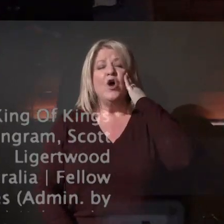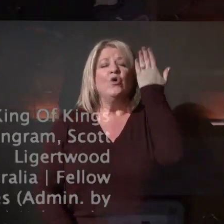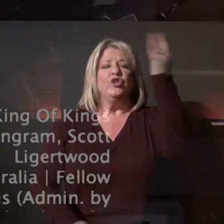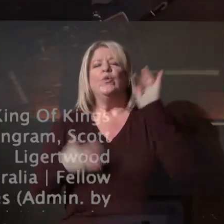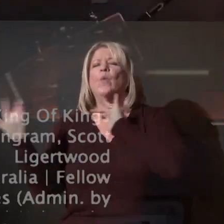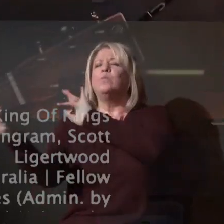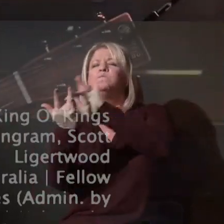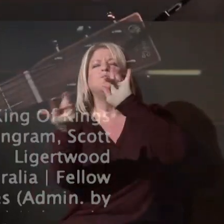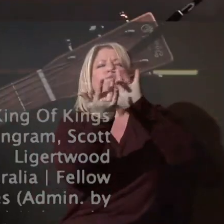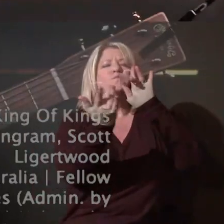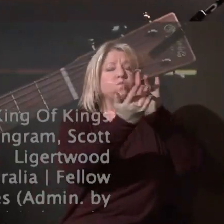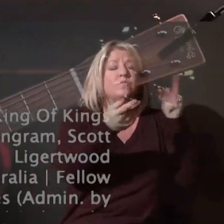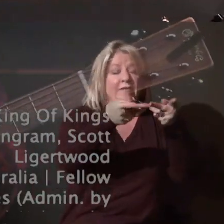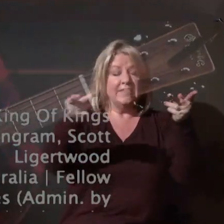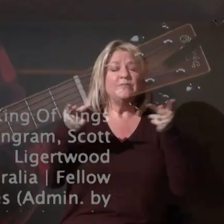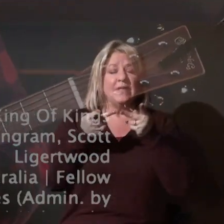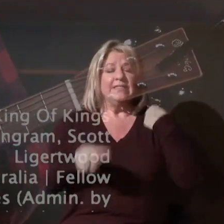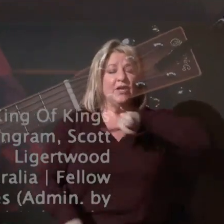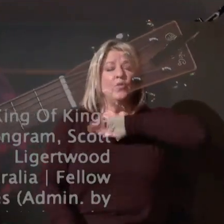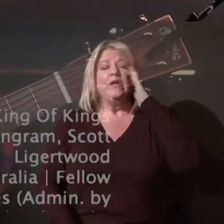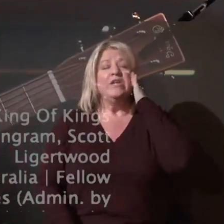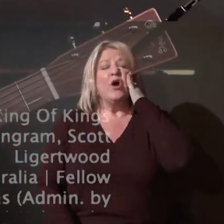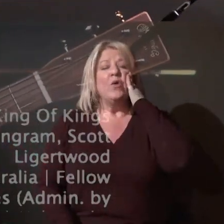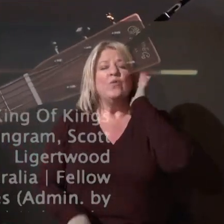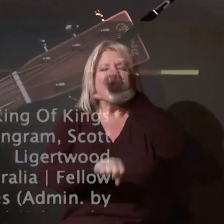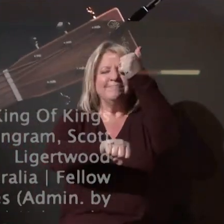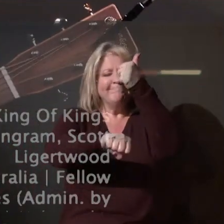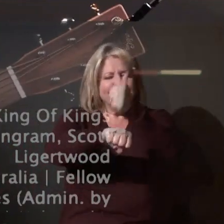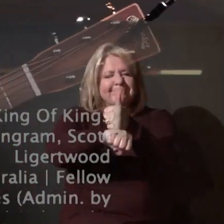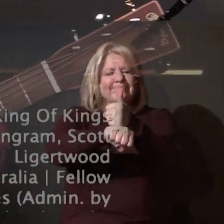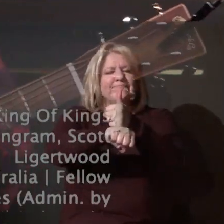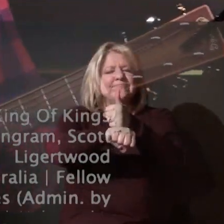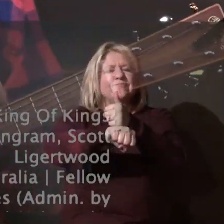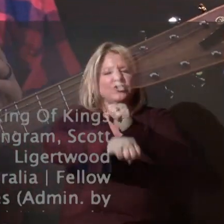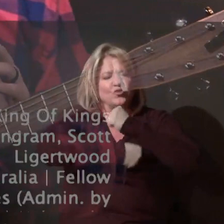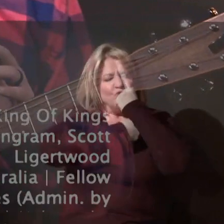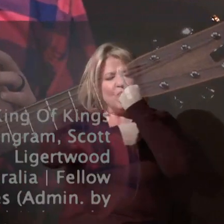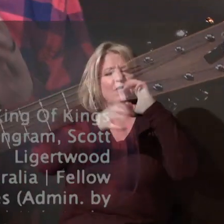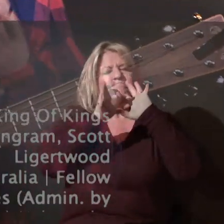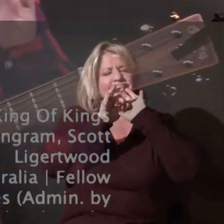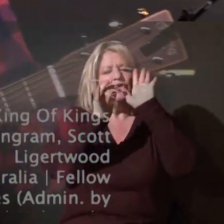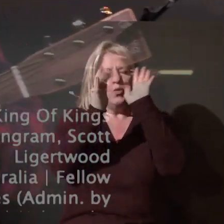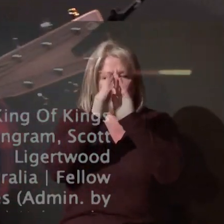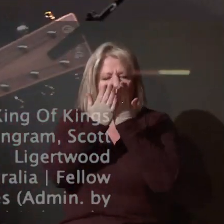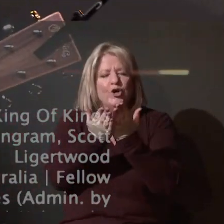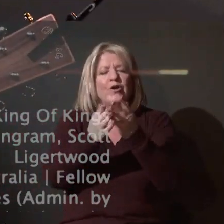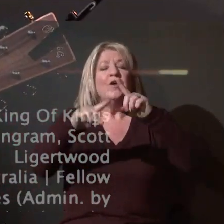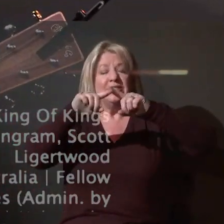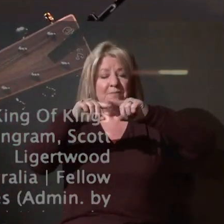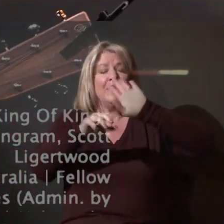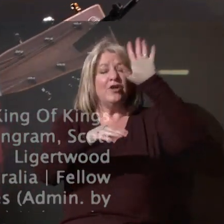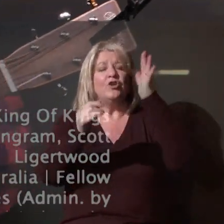in this place, Father God. We know that we can stand on Your word. We know we can rely on every promise, on